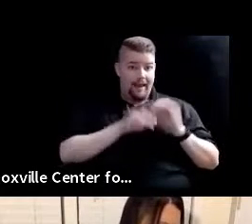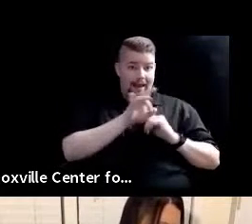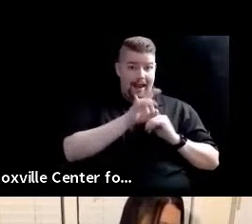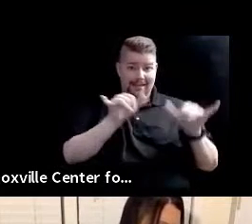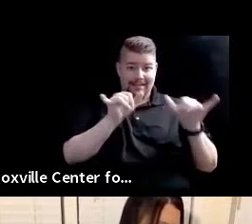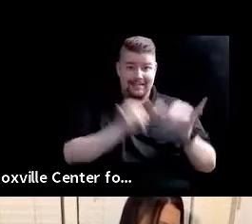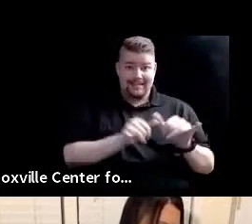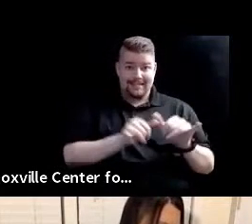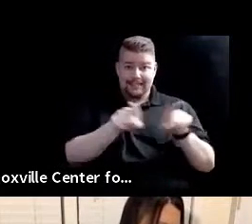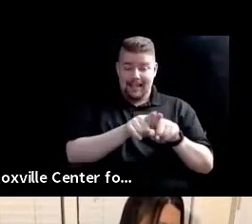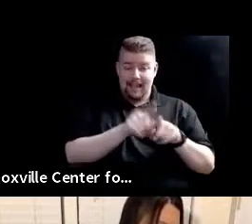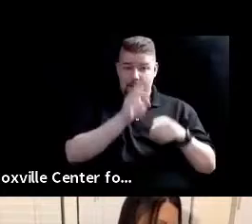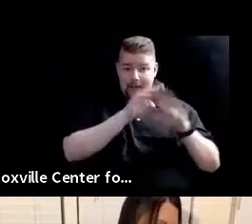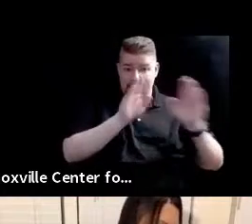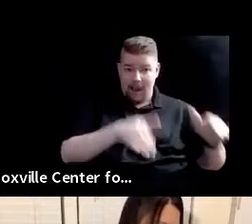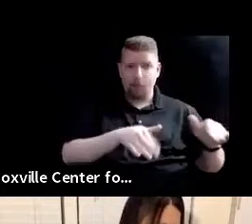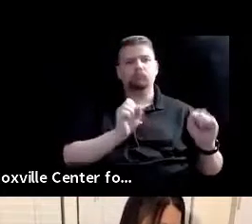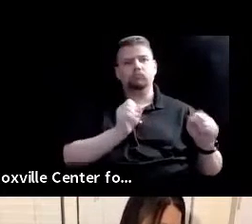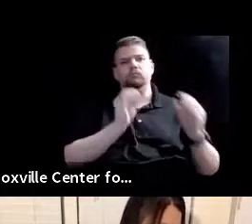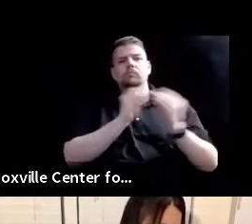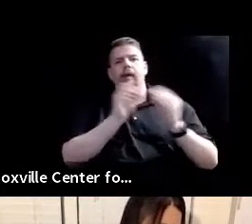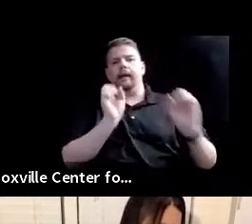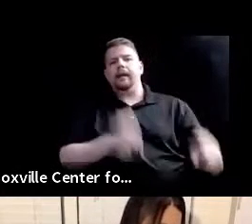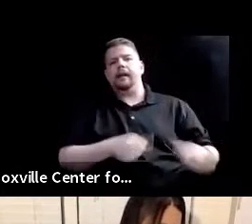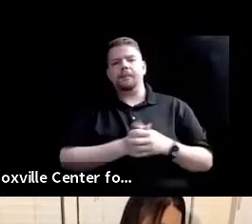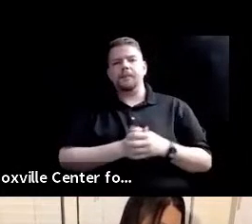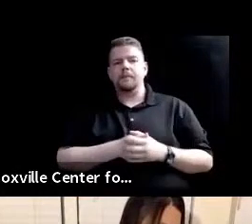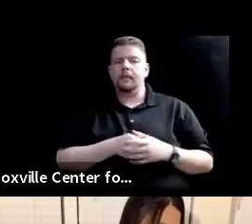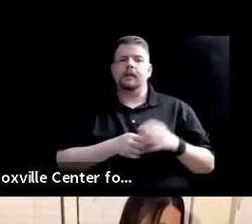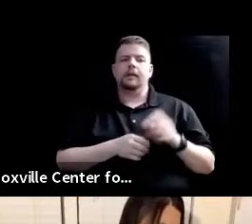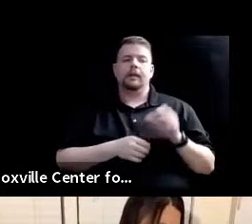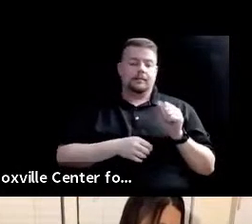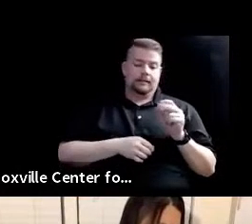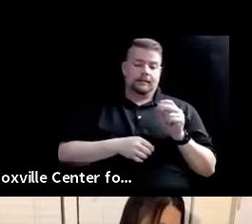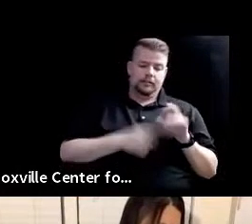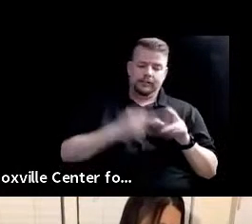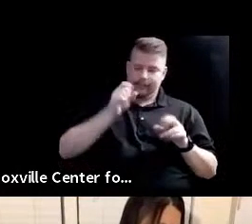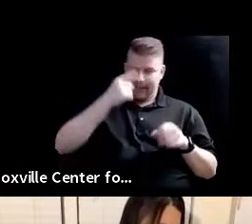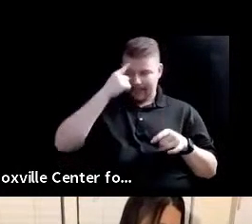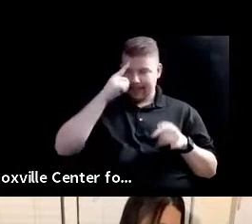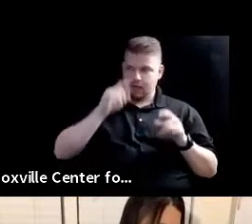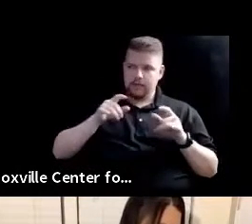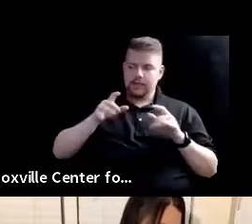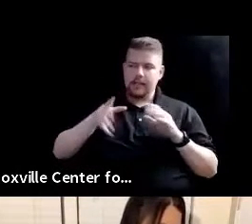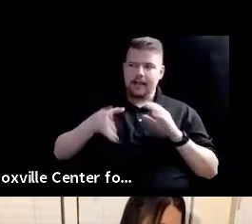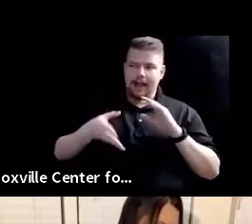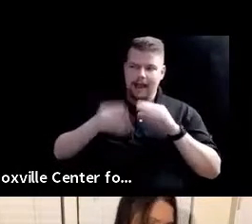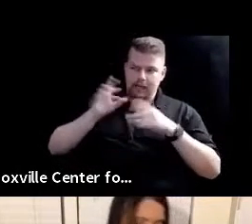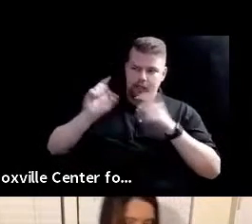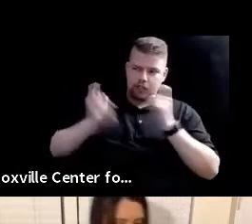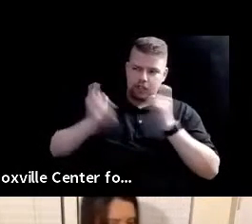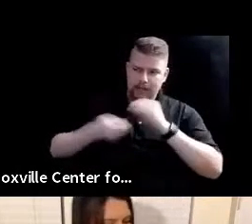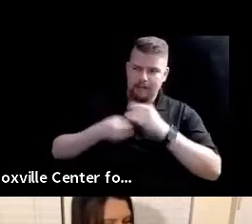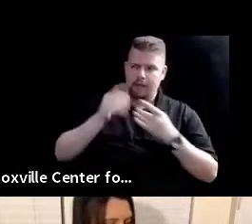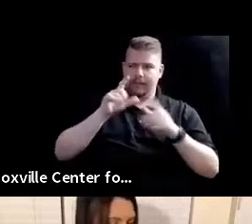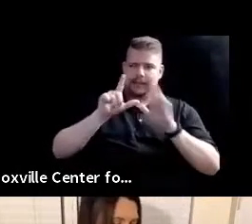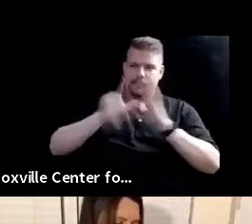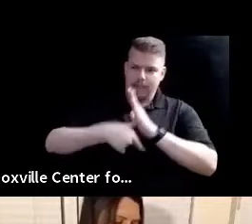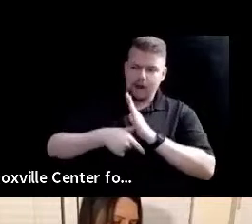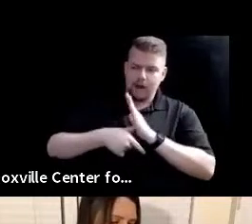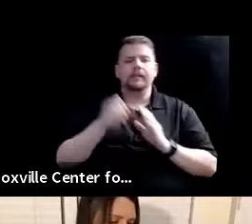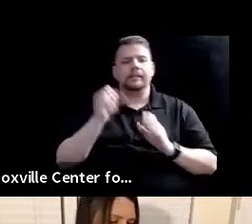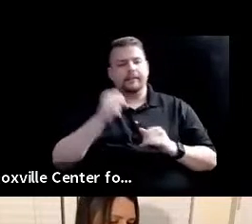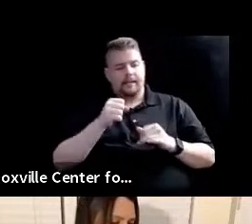Is that everything? I believe there's also the change at the very end regarding the expiration. Oh, and the date. expiration, No, yes. December So a